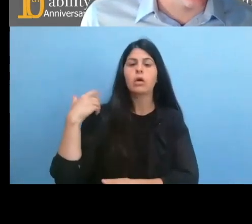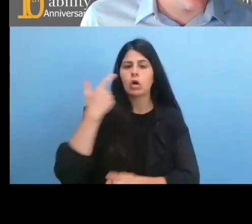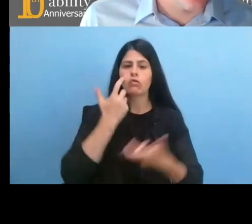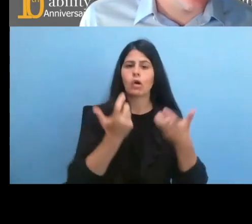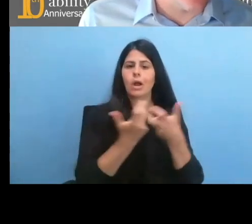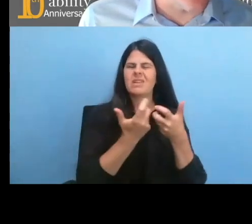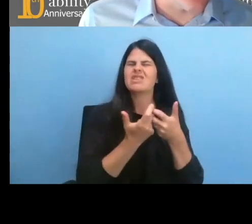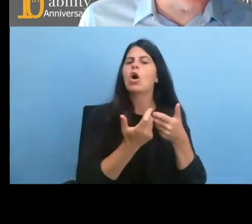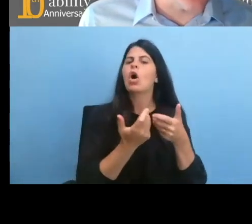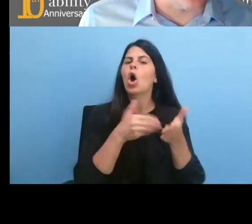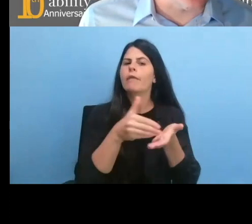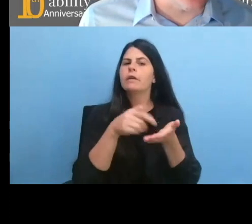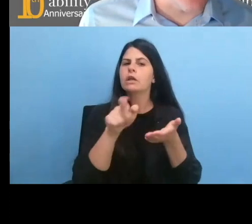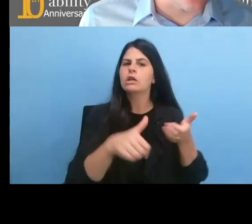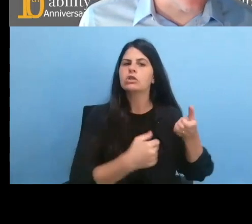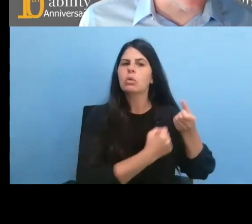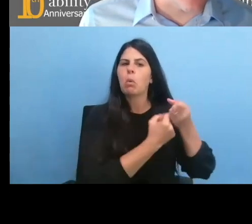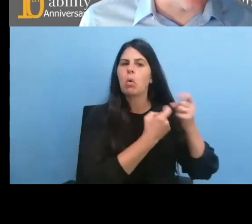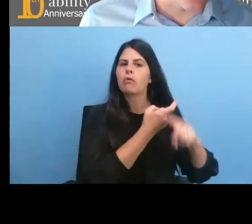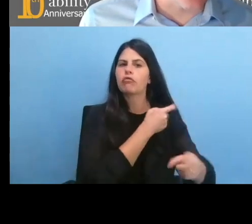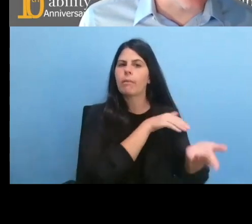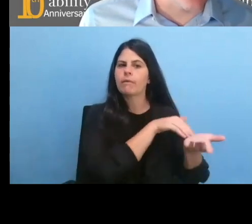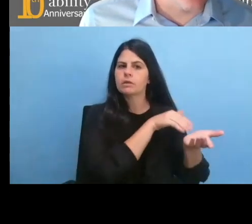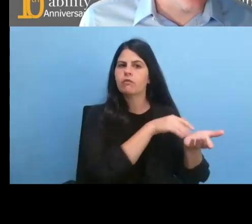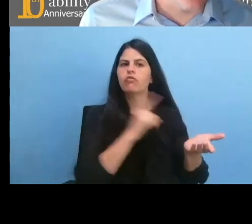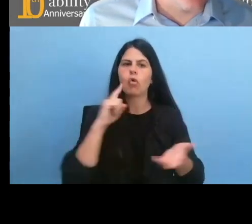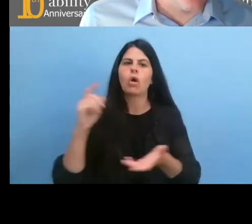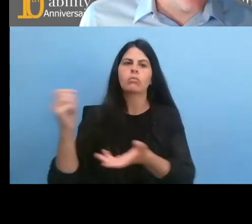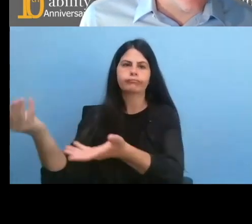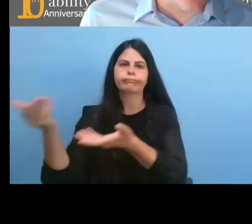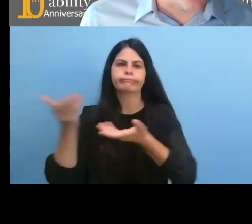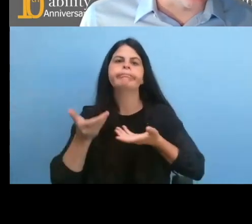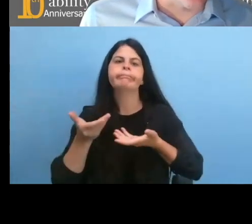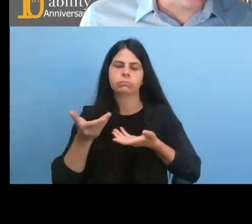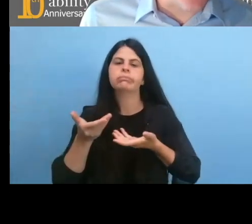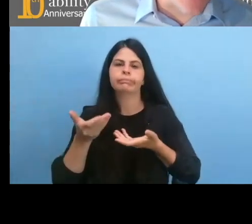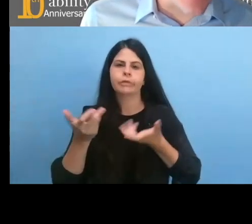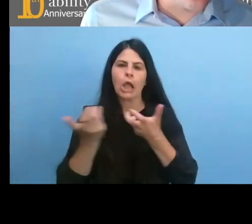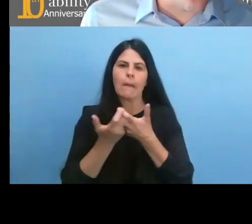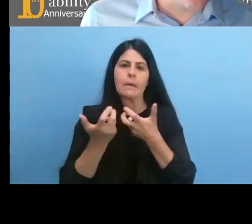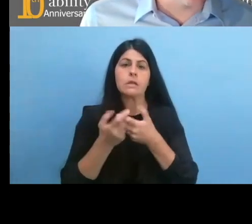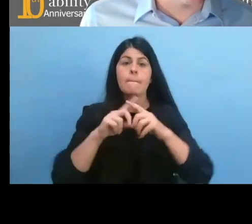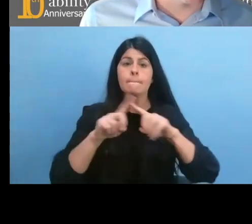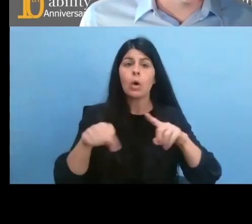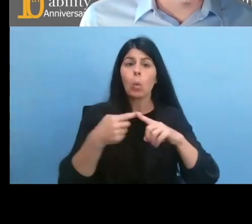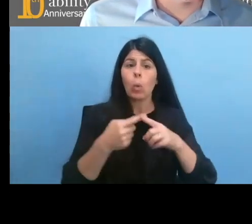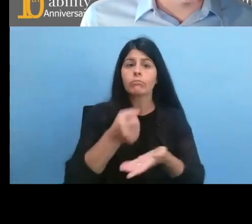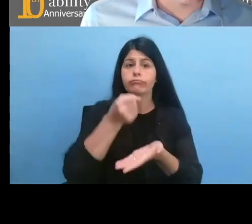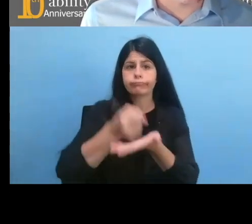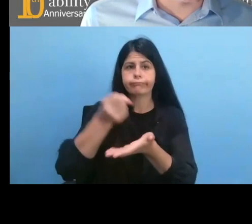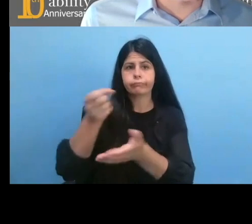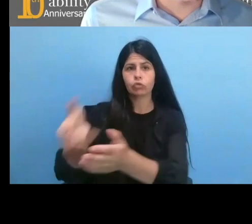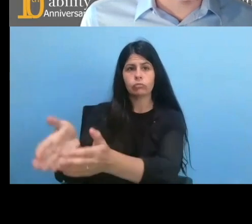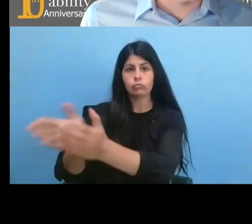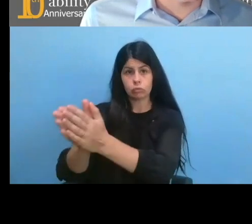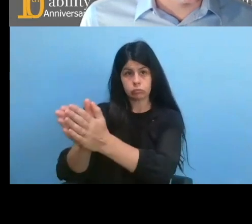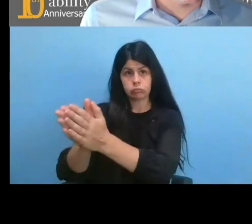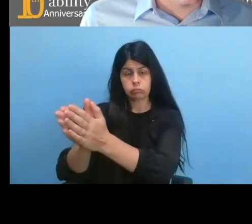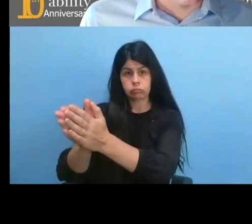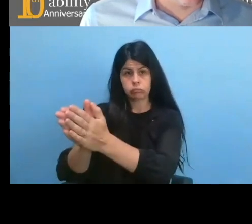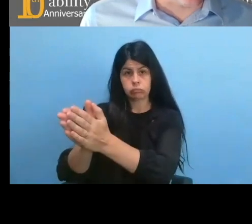physician in order to receive that accommodation. However, once you have formally requested your